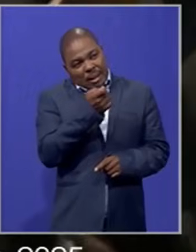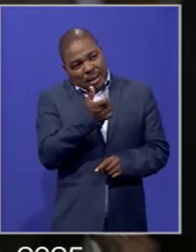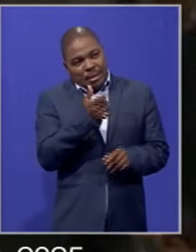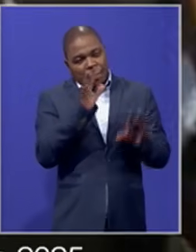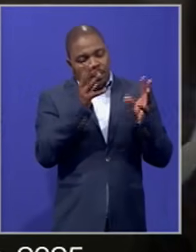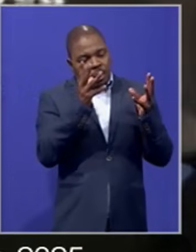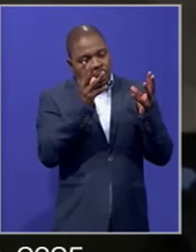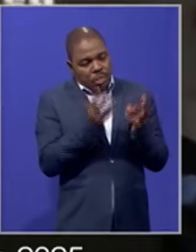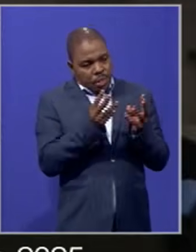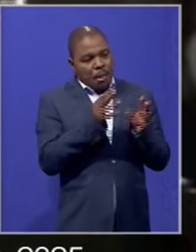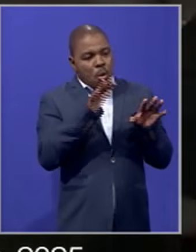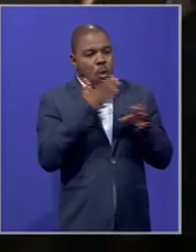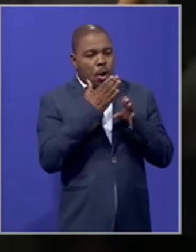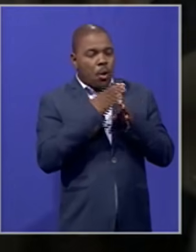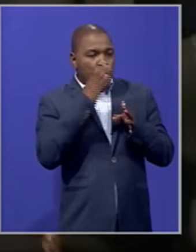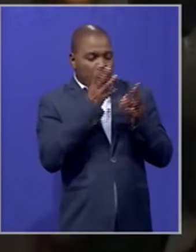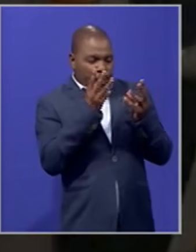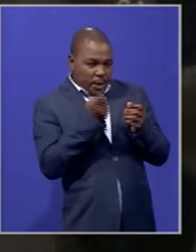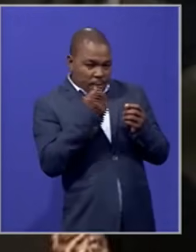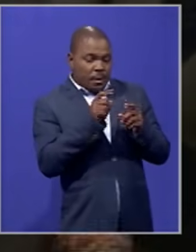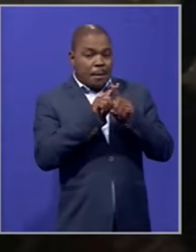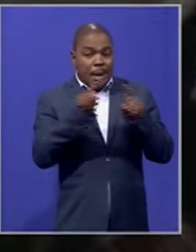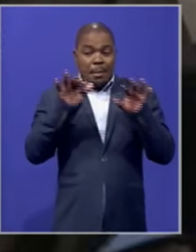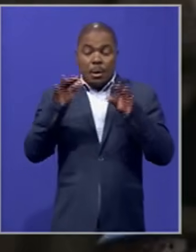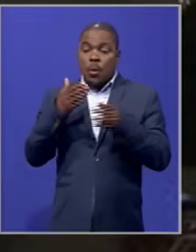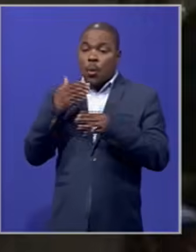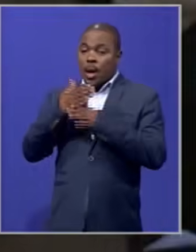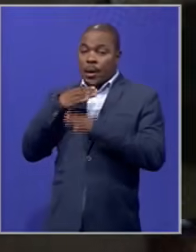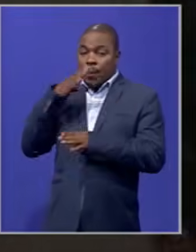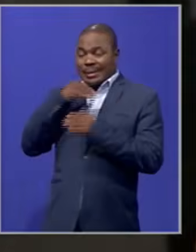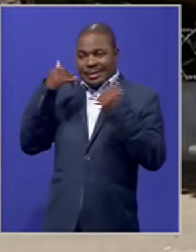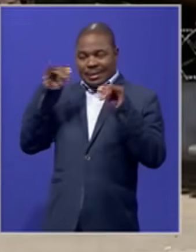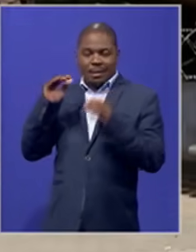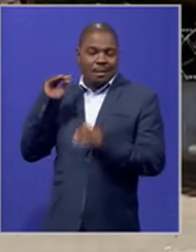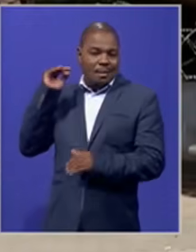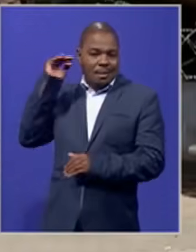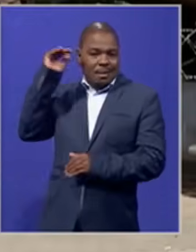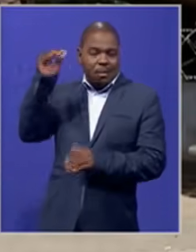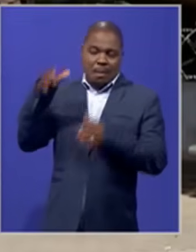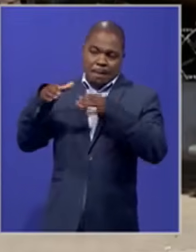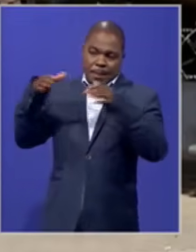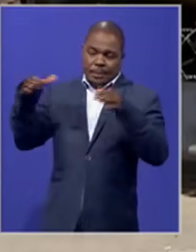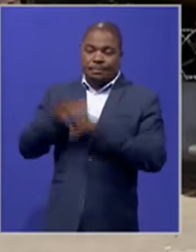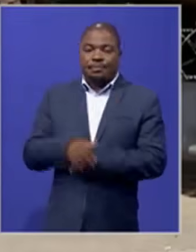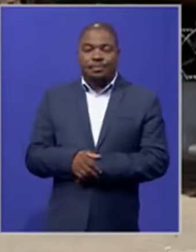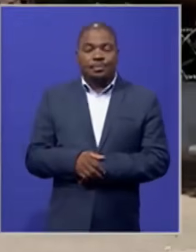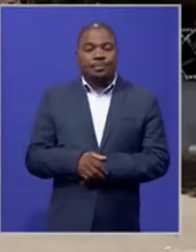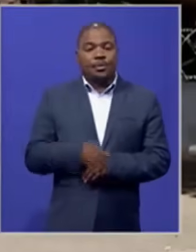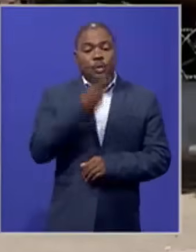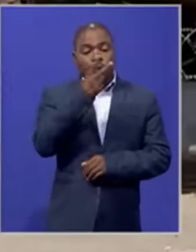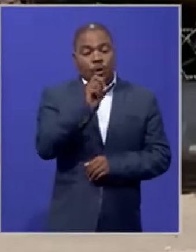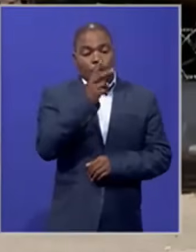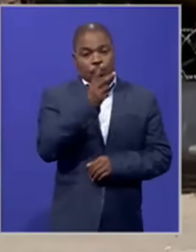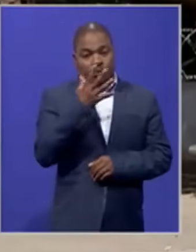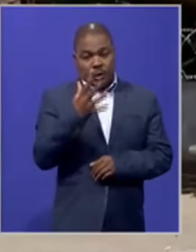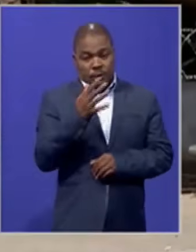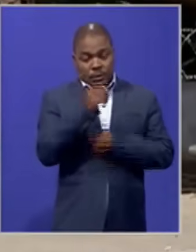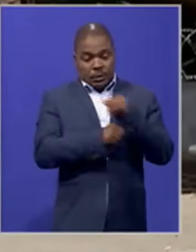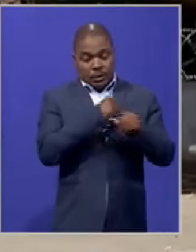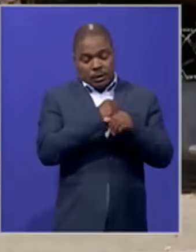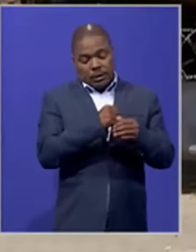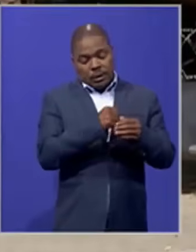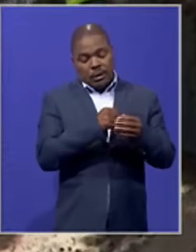dipalopalo tša bao ba sa šomego, e fela palo ya bao ba sa šomego e sa le godimo. kotareng ya bone ngwageng wa 2025 palo